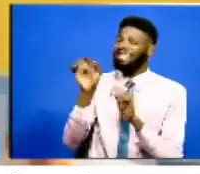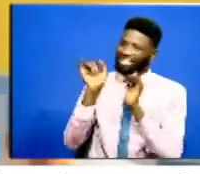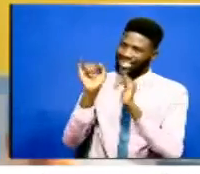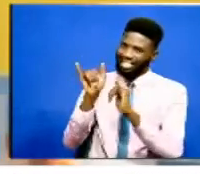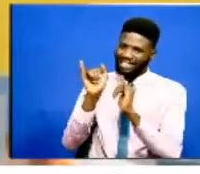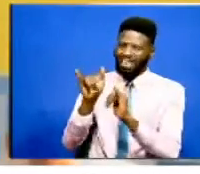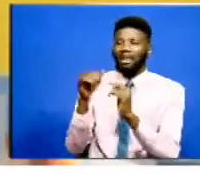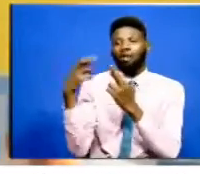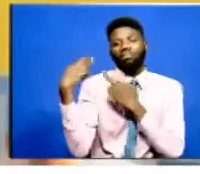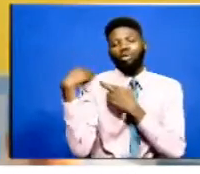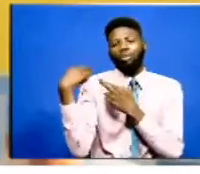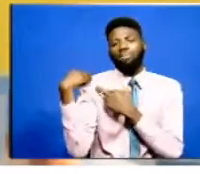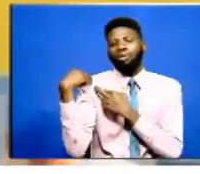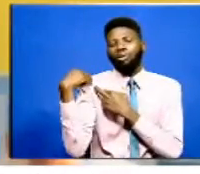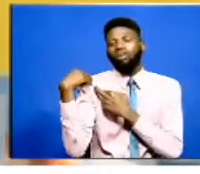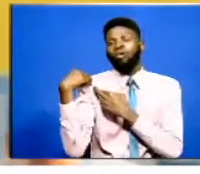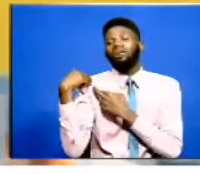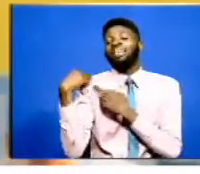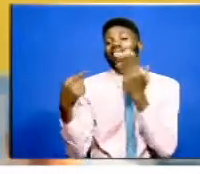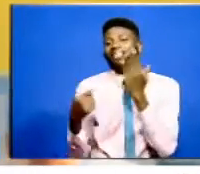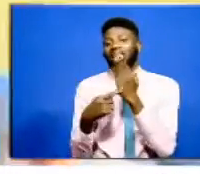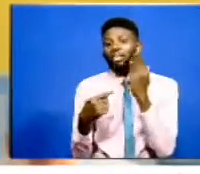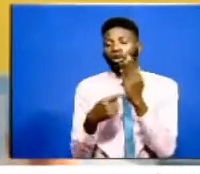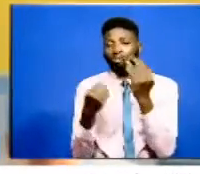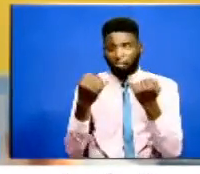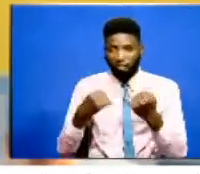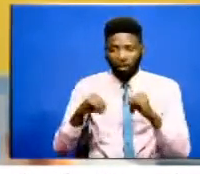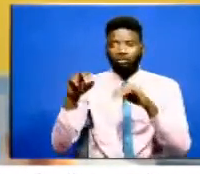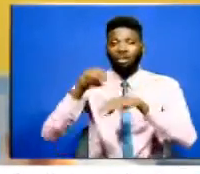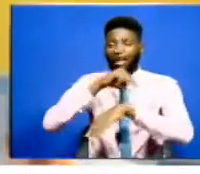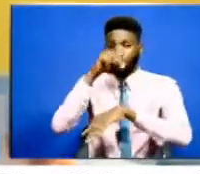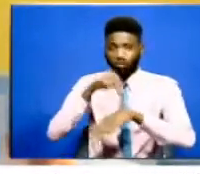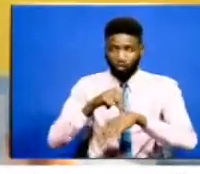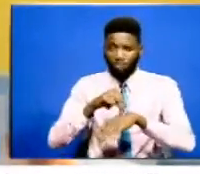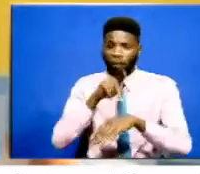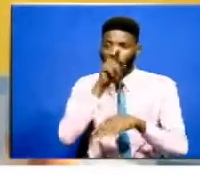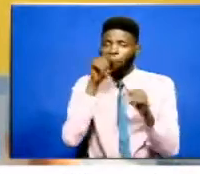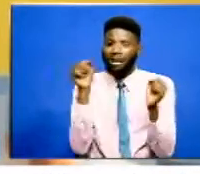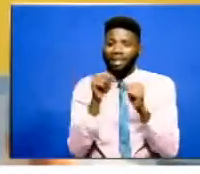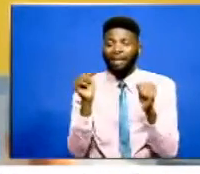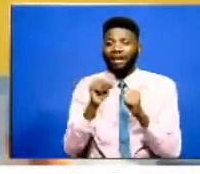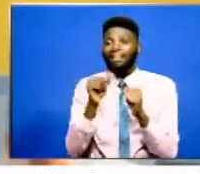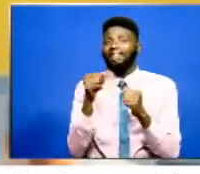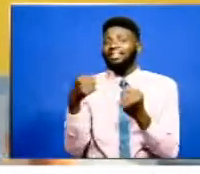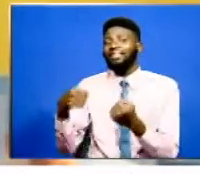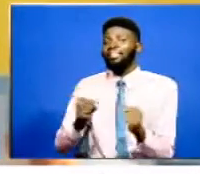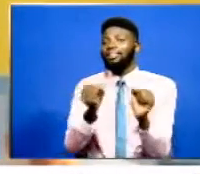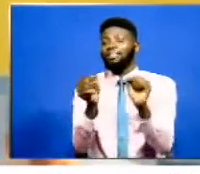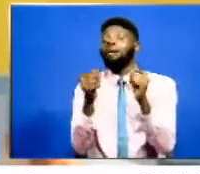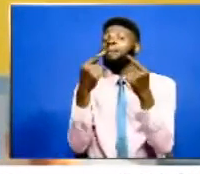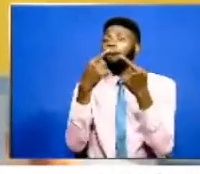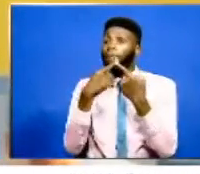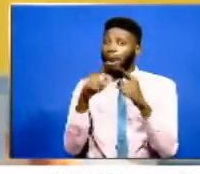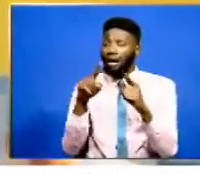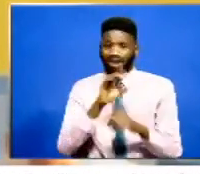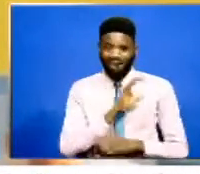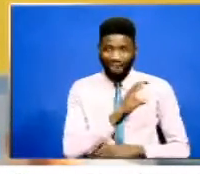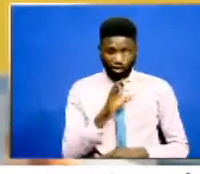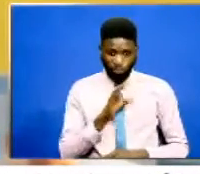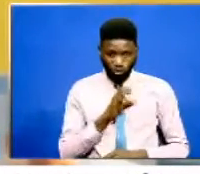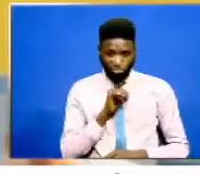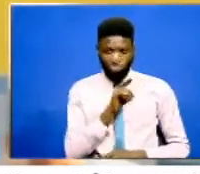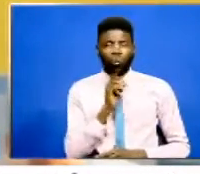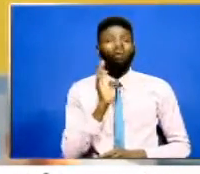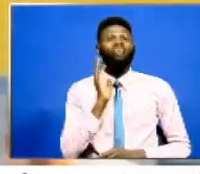implementation of the National Malaria Strategy. Instead, the council will advocate